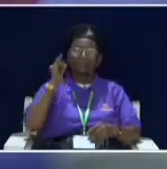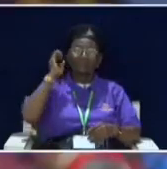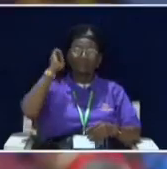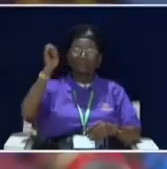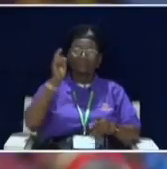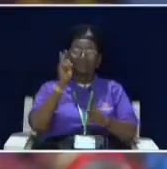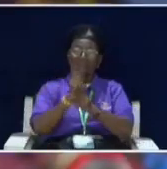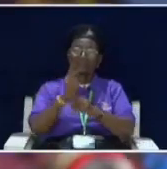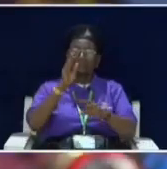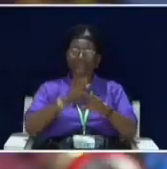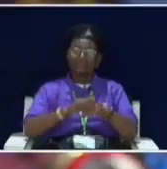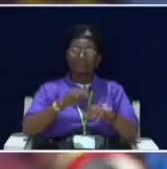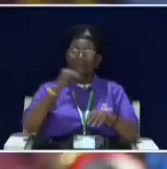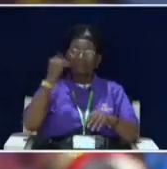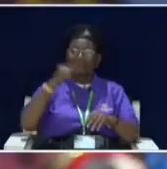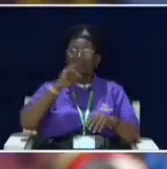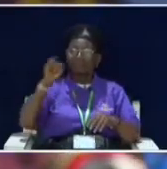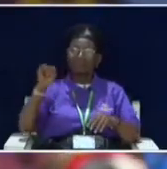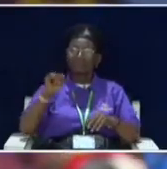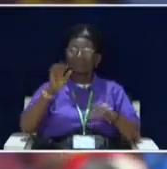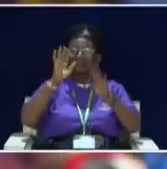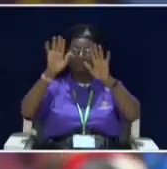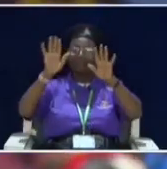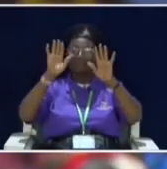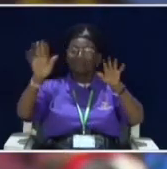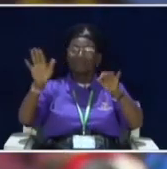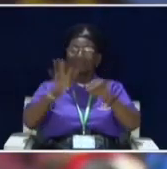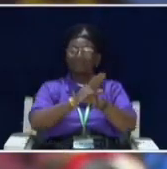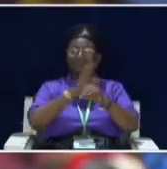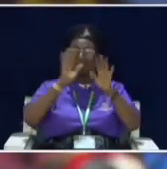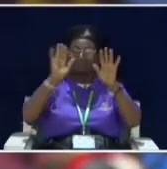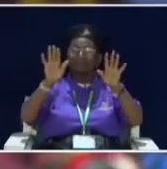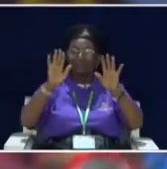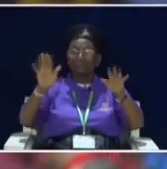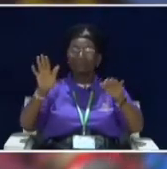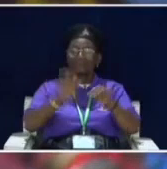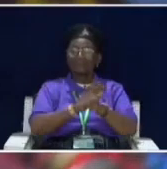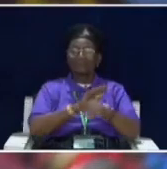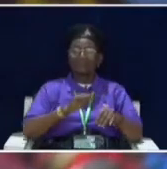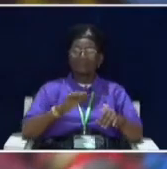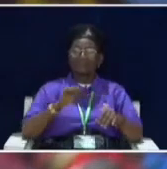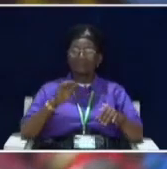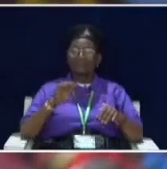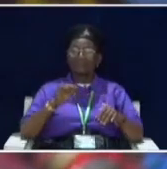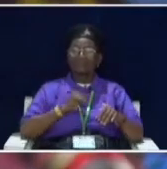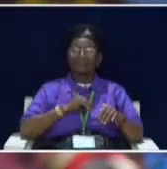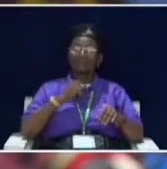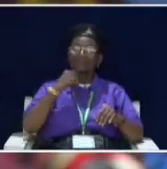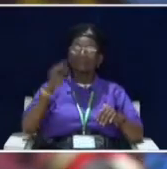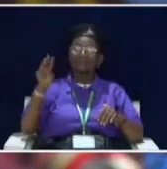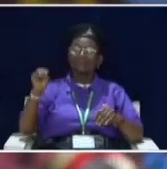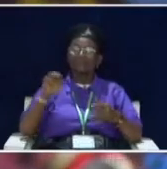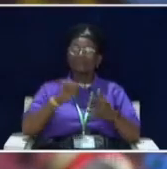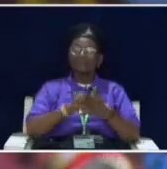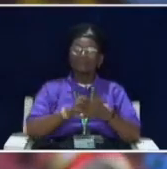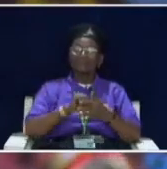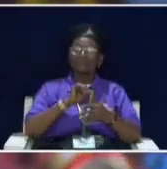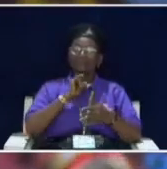"Wonderful." I said, "That's his name." Ah.